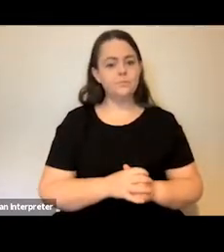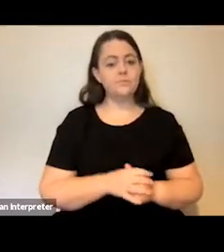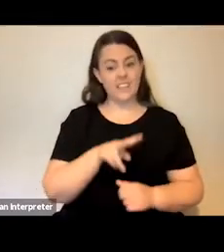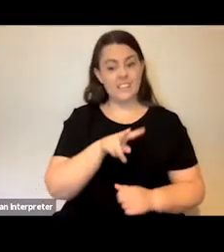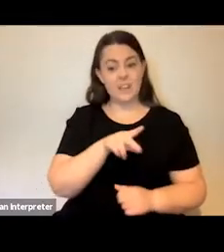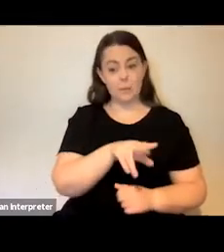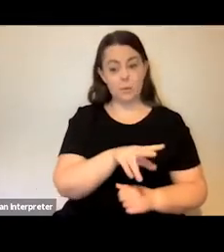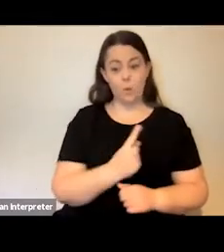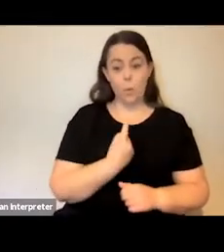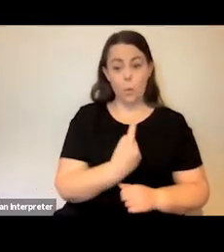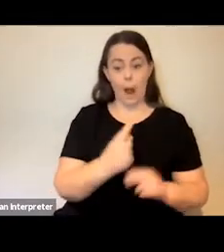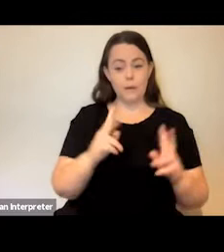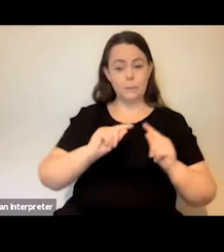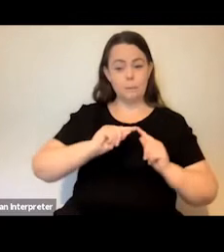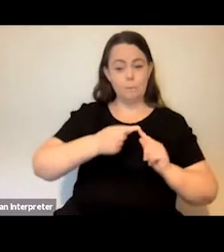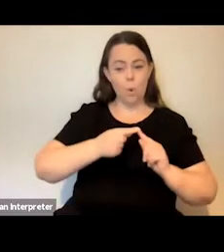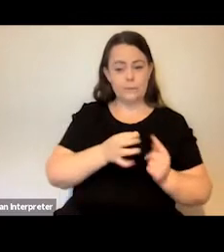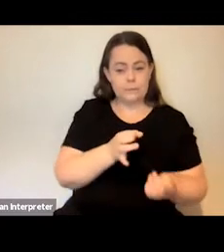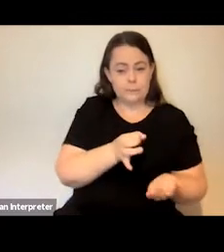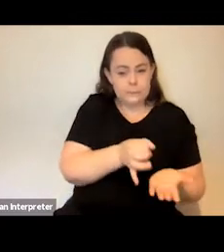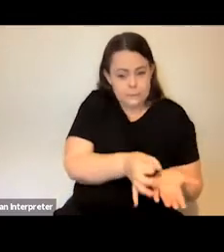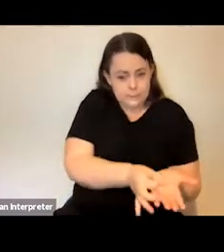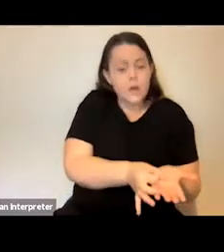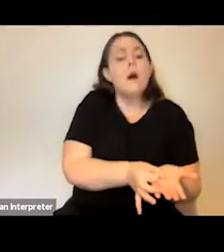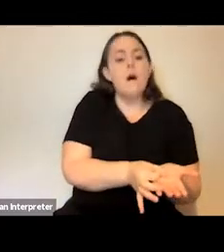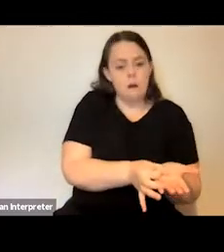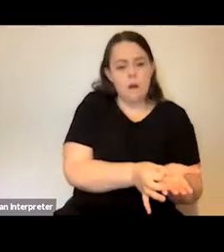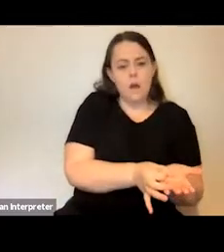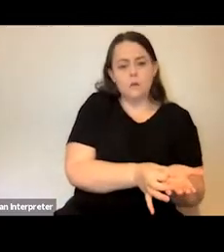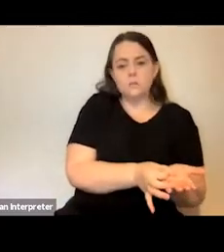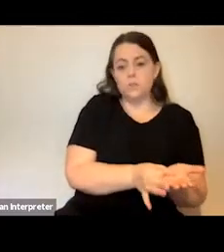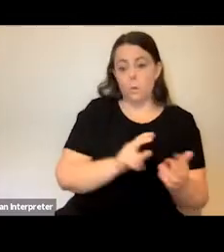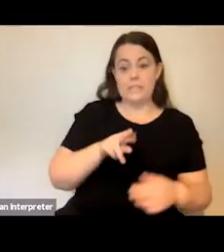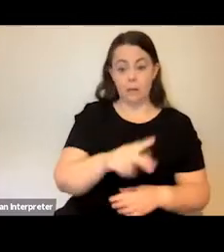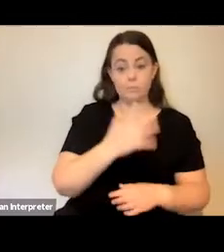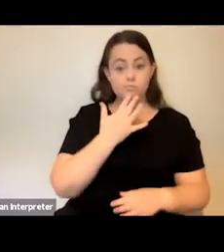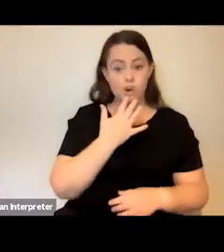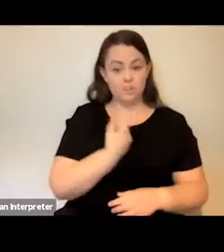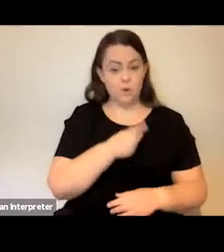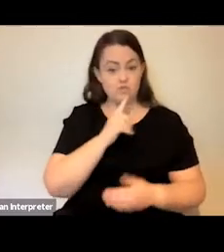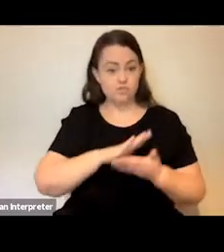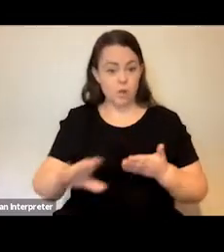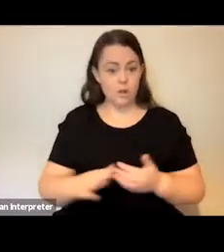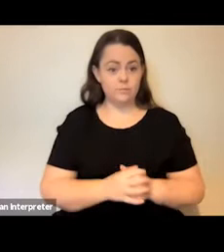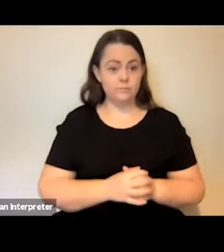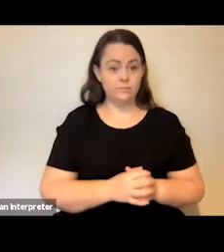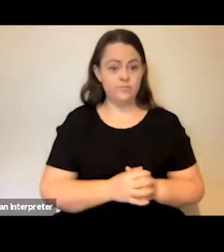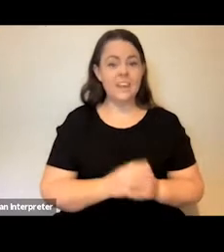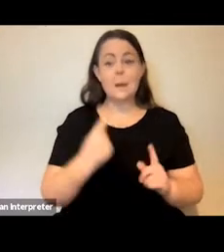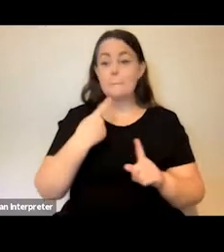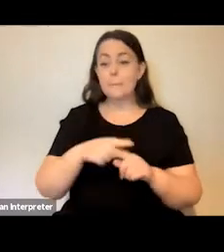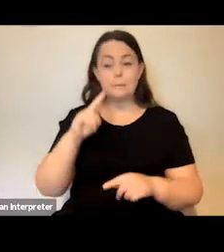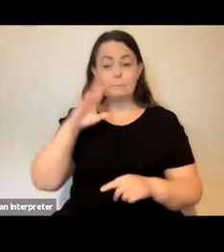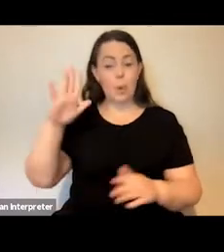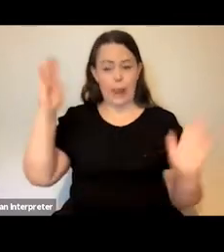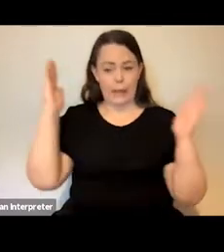of crystal methamphetamine. We also saw this reduction in purity last year, so less people reporting that perceived purity was high.